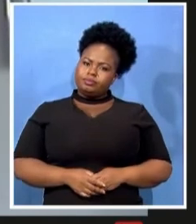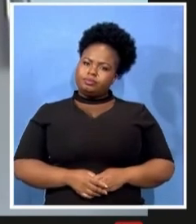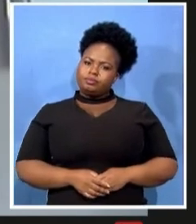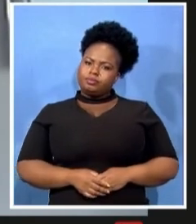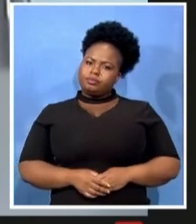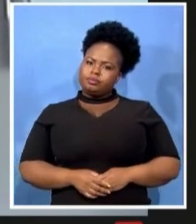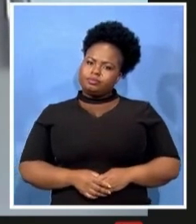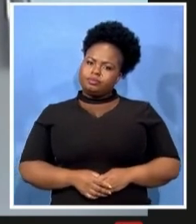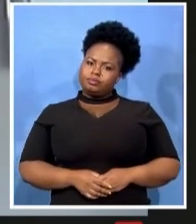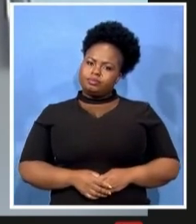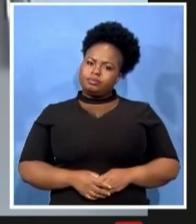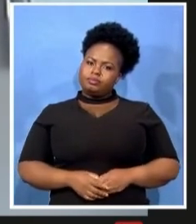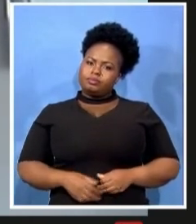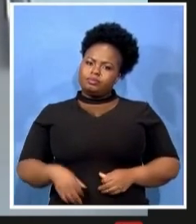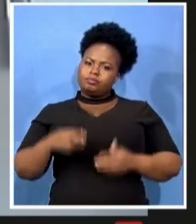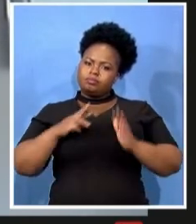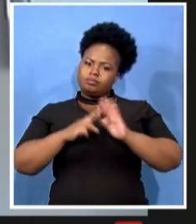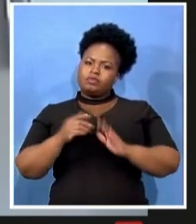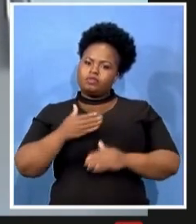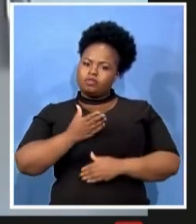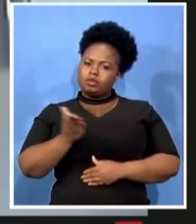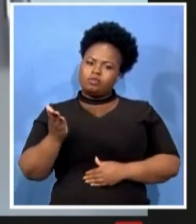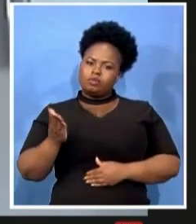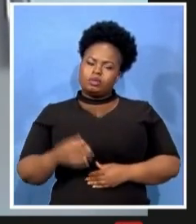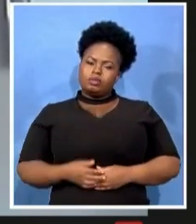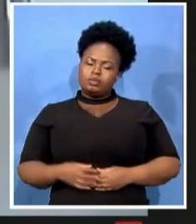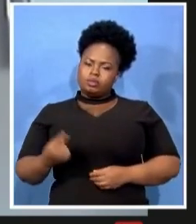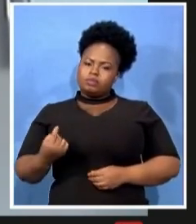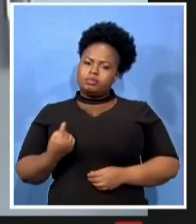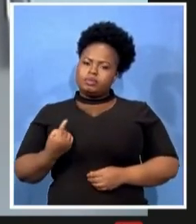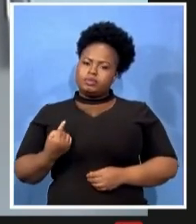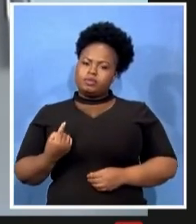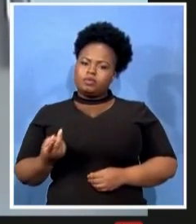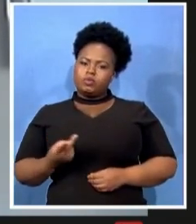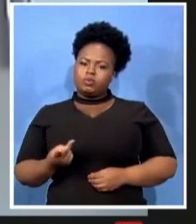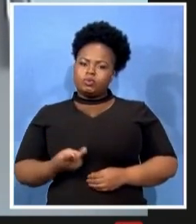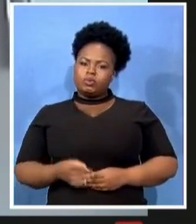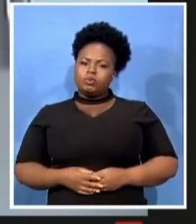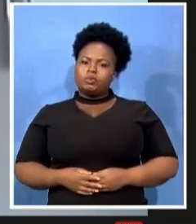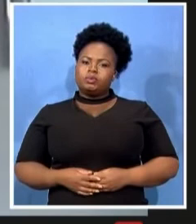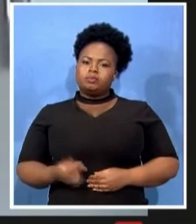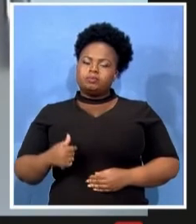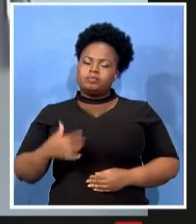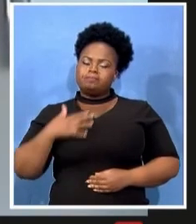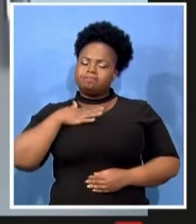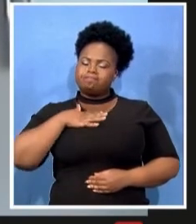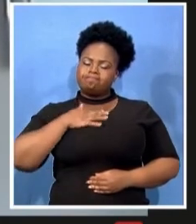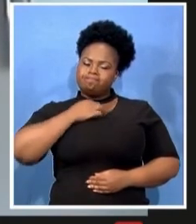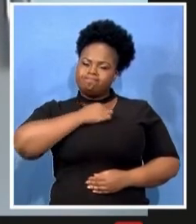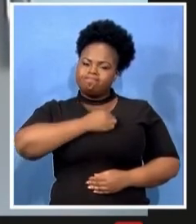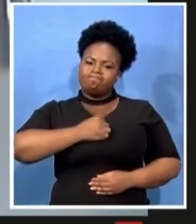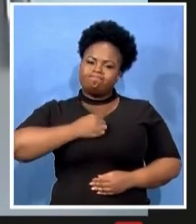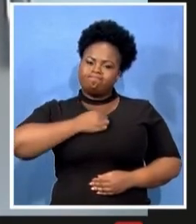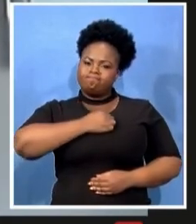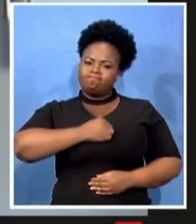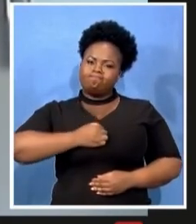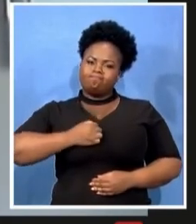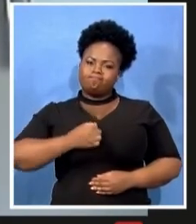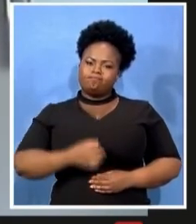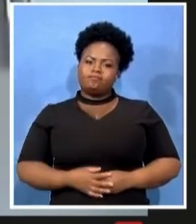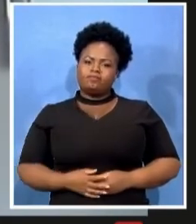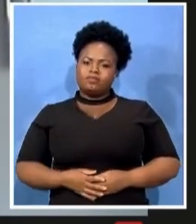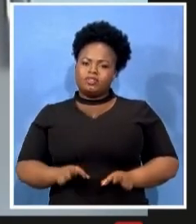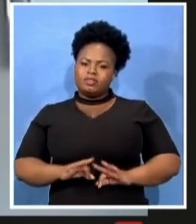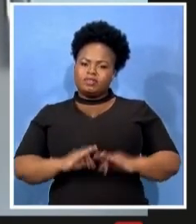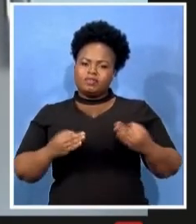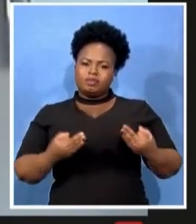behalf of myself, offer my sincere condolences to the family of Dr. Dianti.